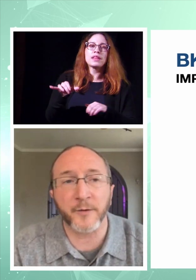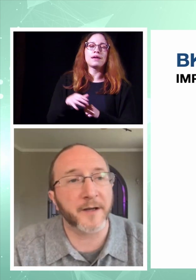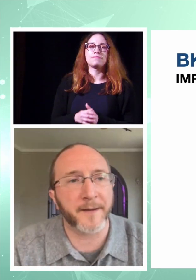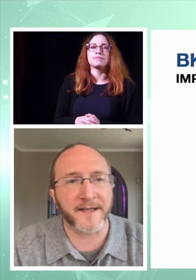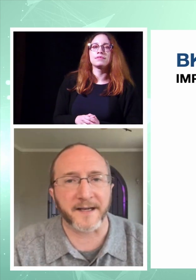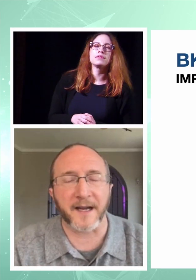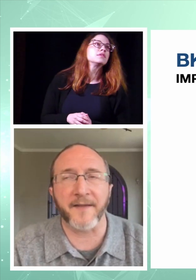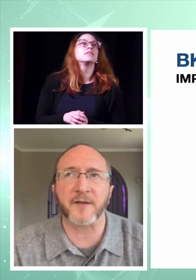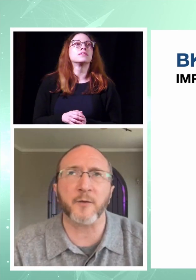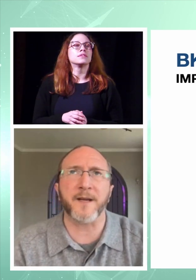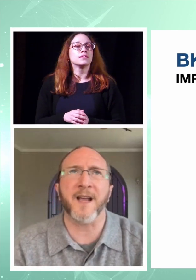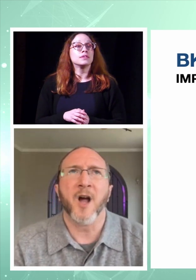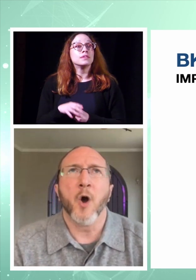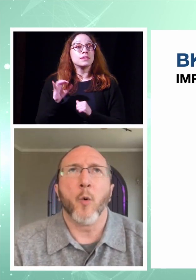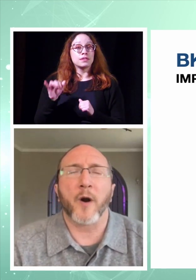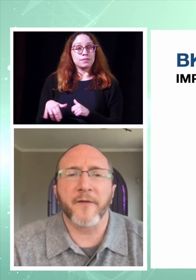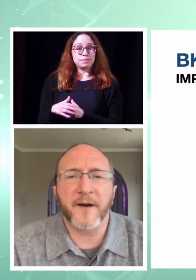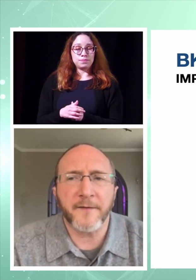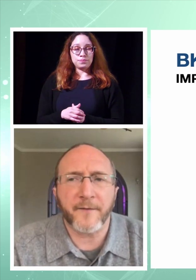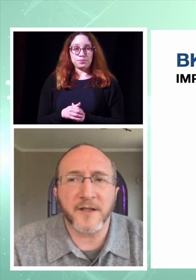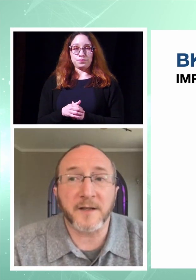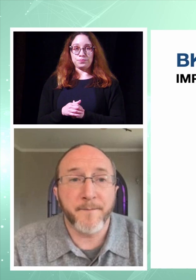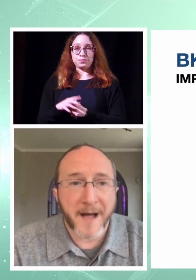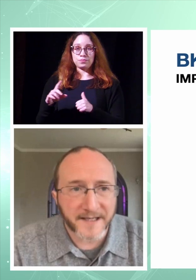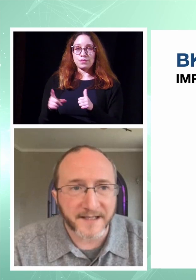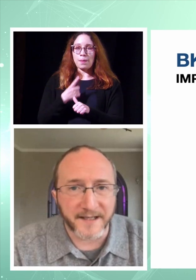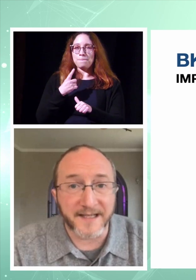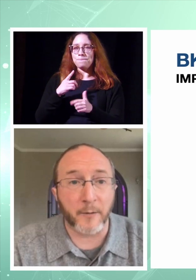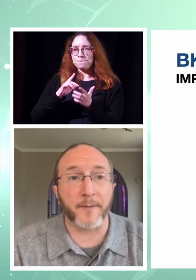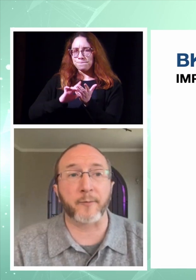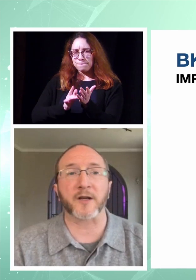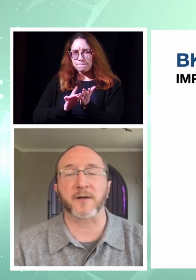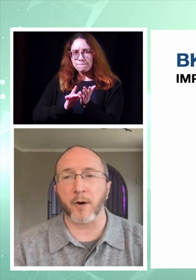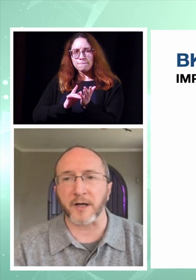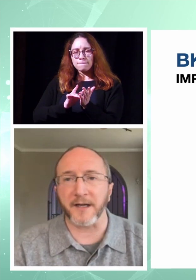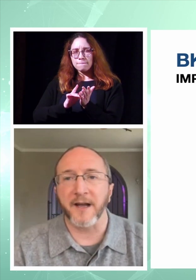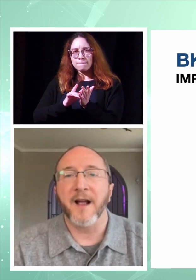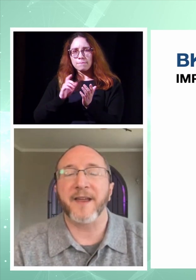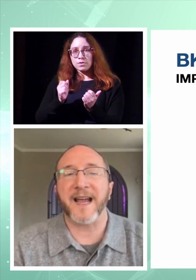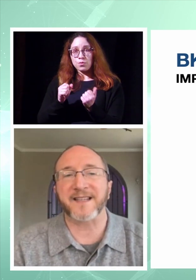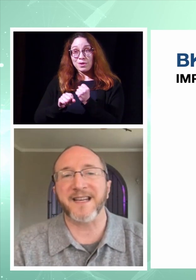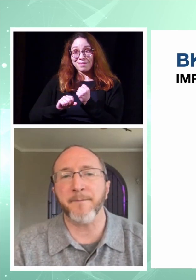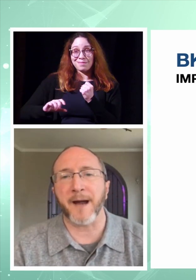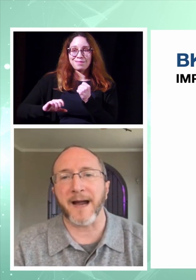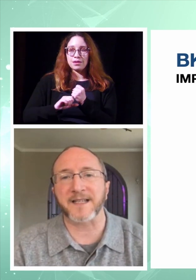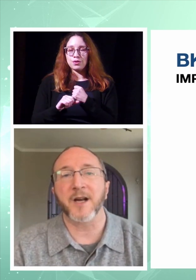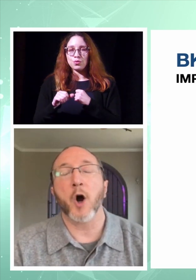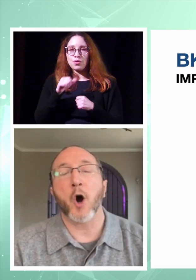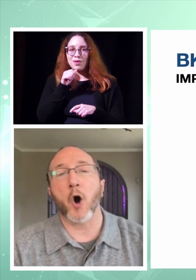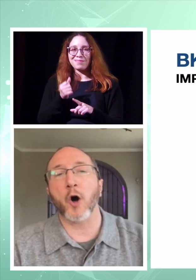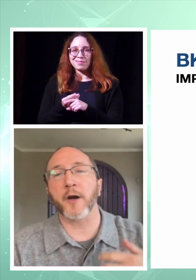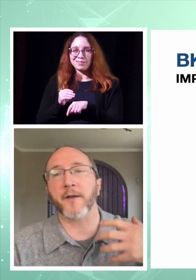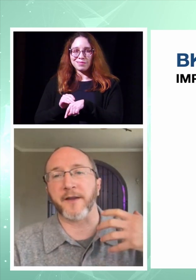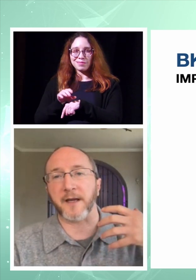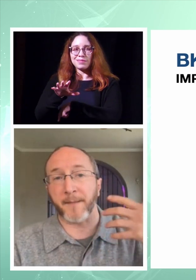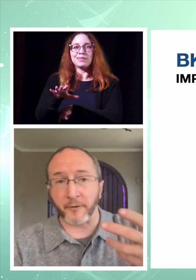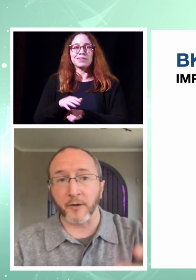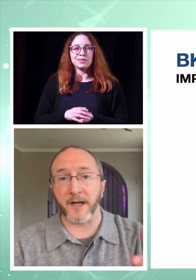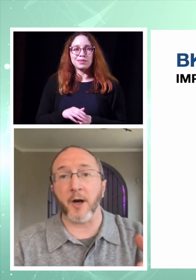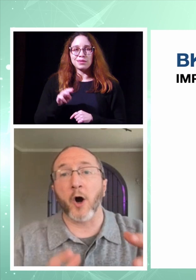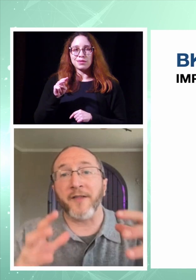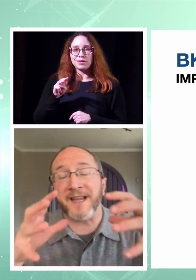And that's really amazing. And this would be one of the very first medicines that will be brought to market that has an impact on